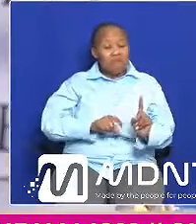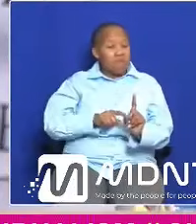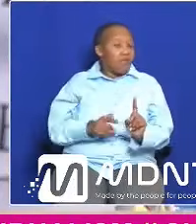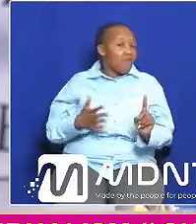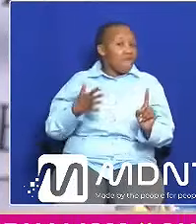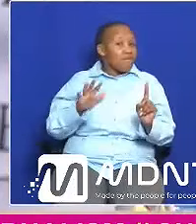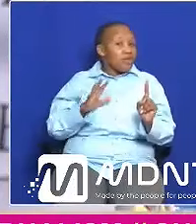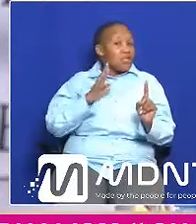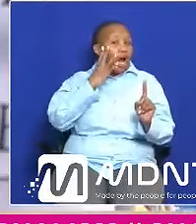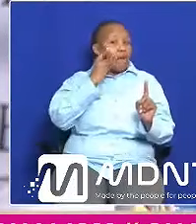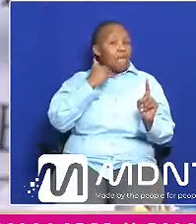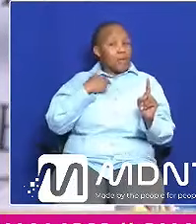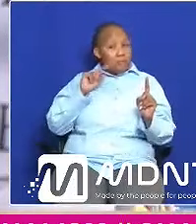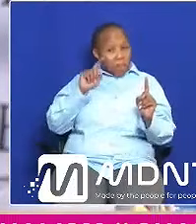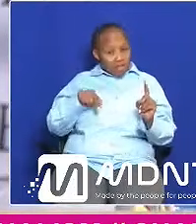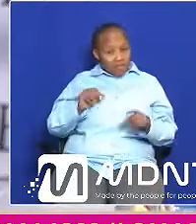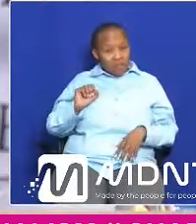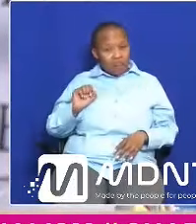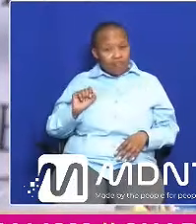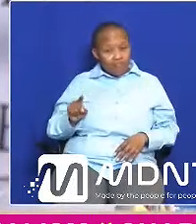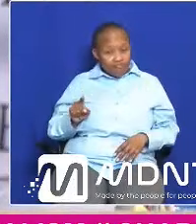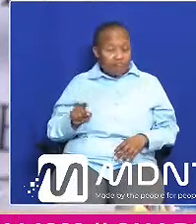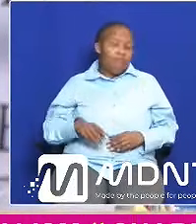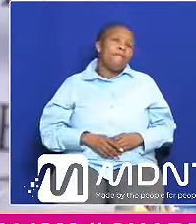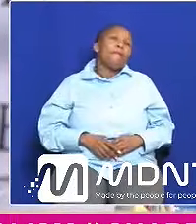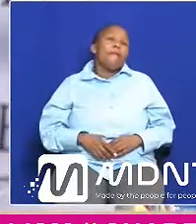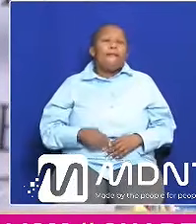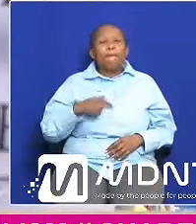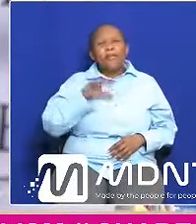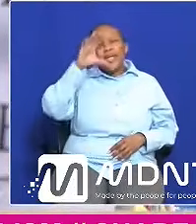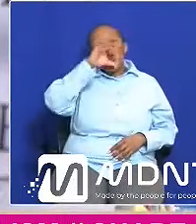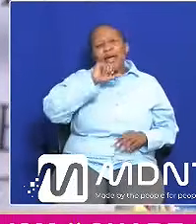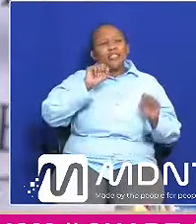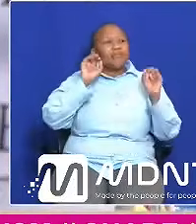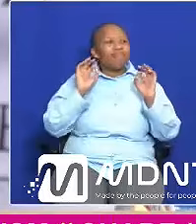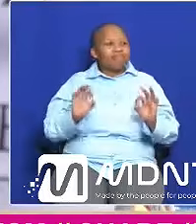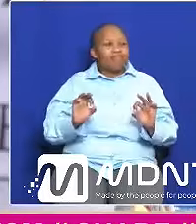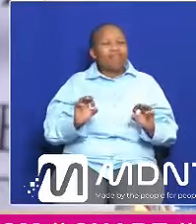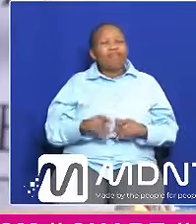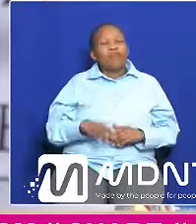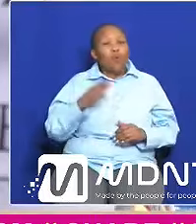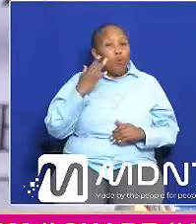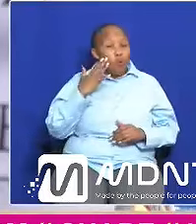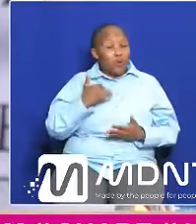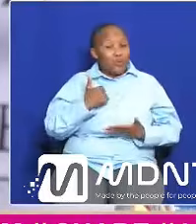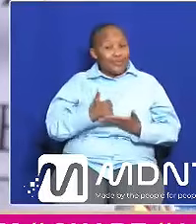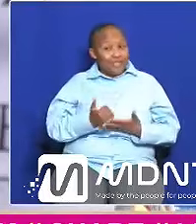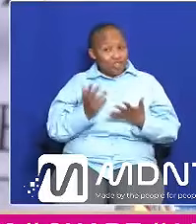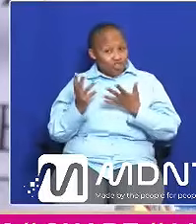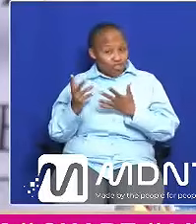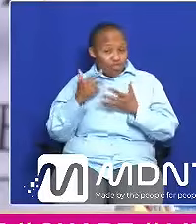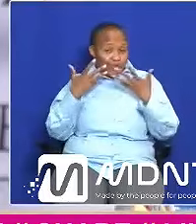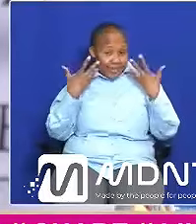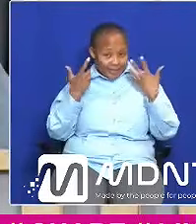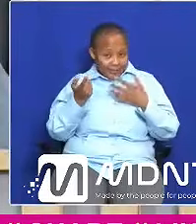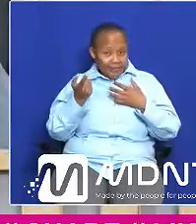would I be guessing correctly that you are most unlikely, as you sit there, to guess who that someone might